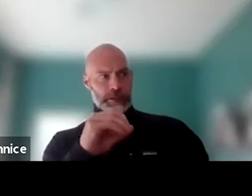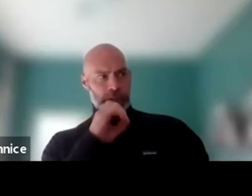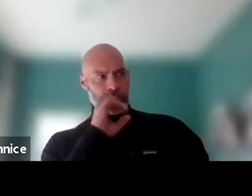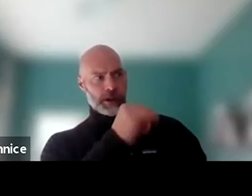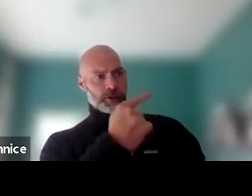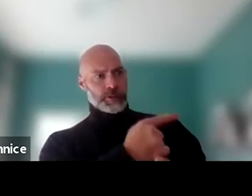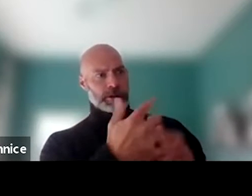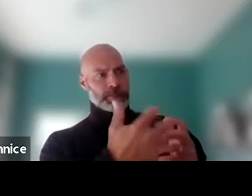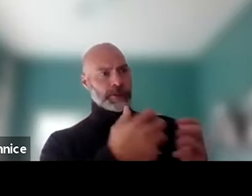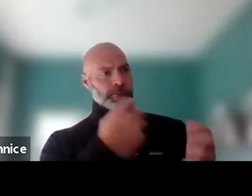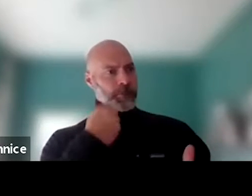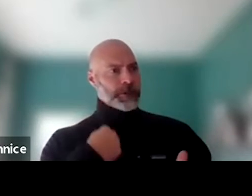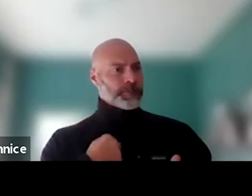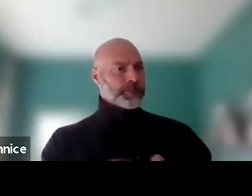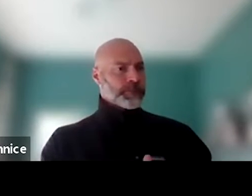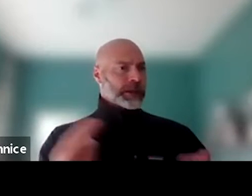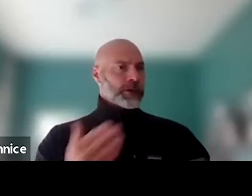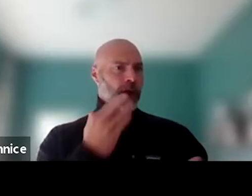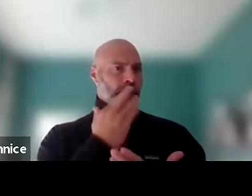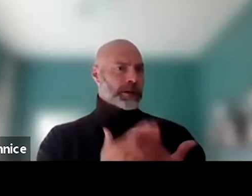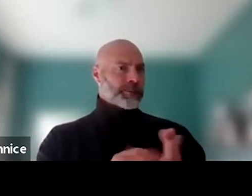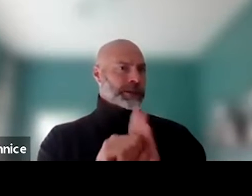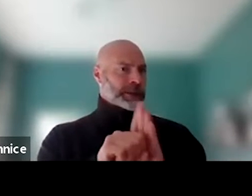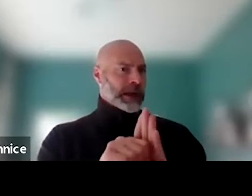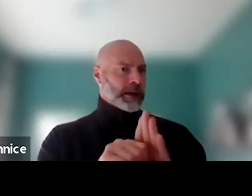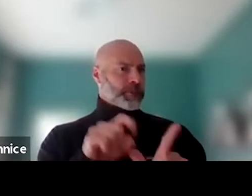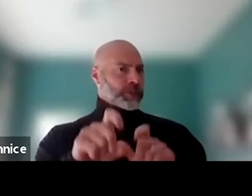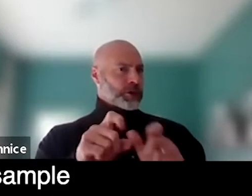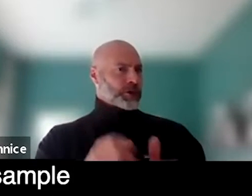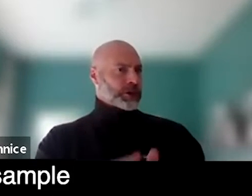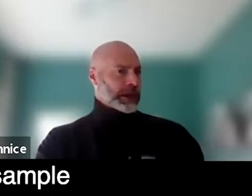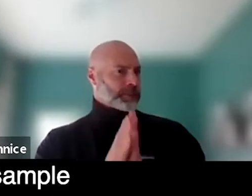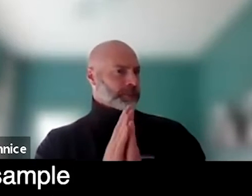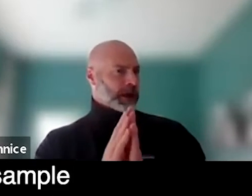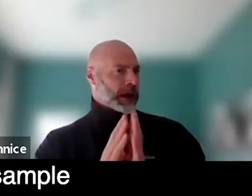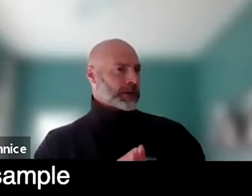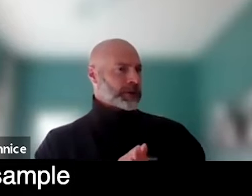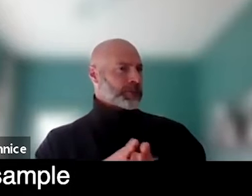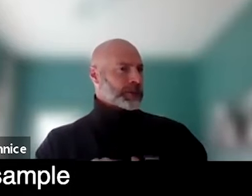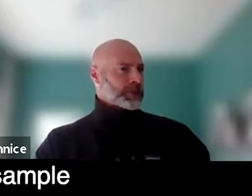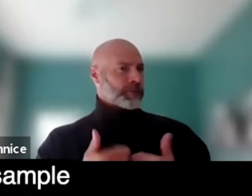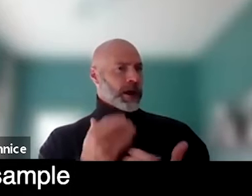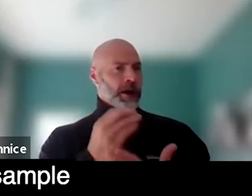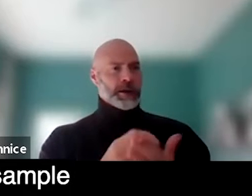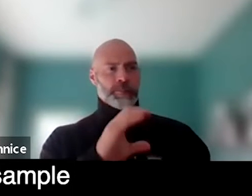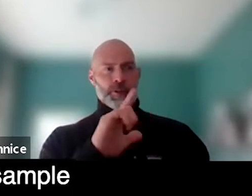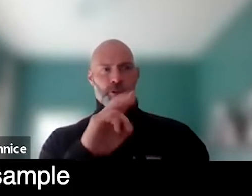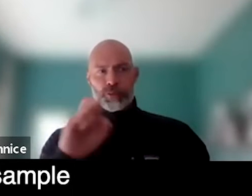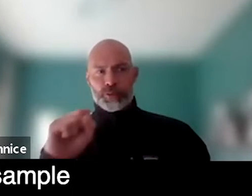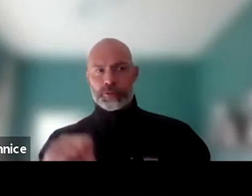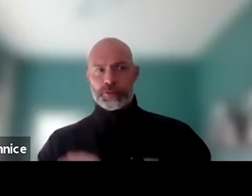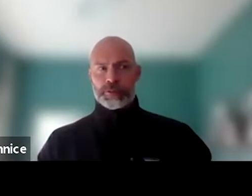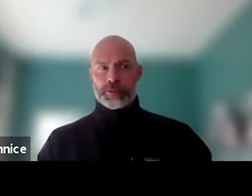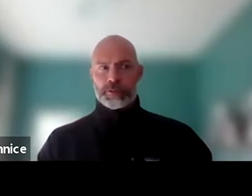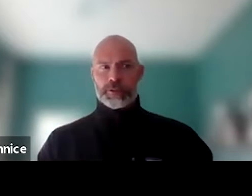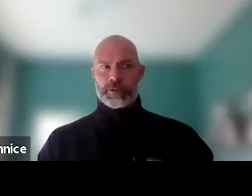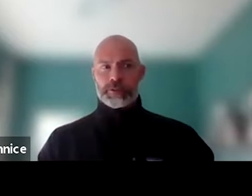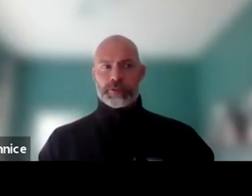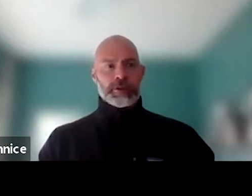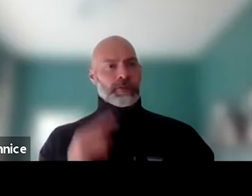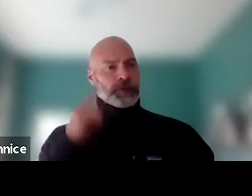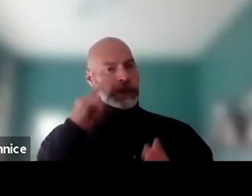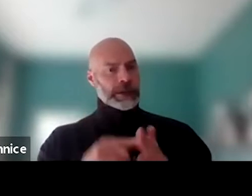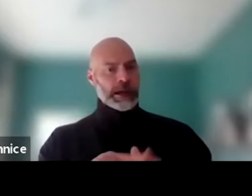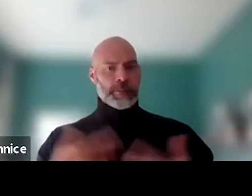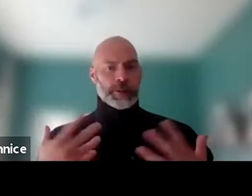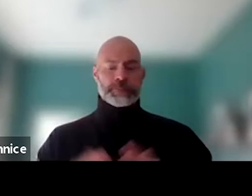to, as you're considering a company, whether they're the right fit for you, there are some sample questions that you can ask to provide some clues